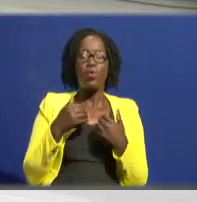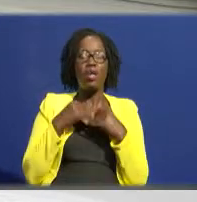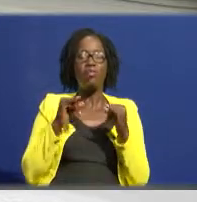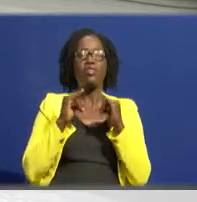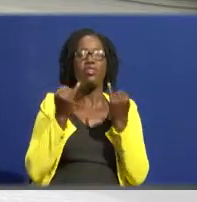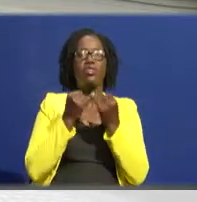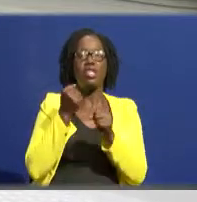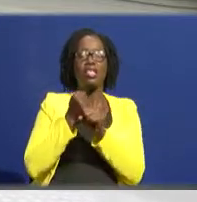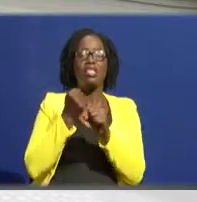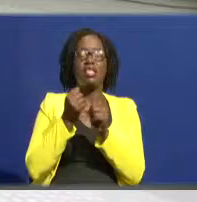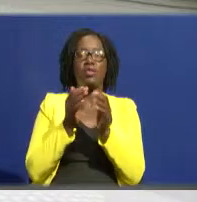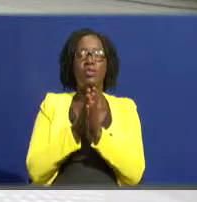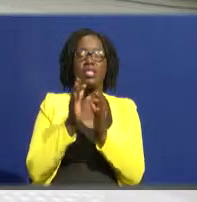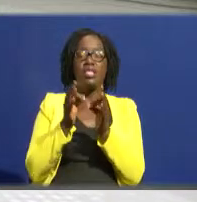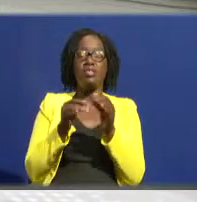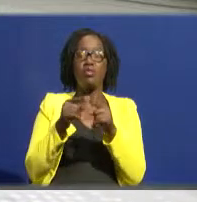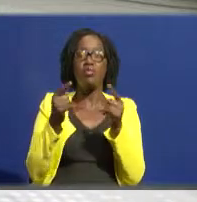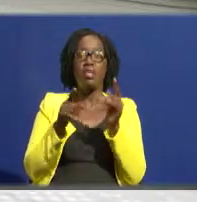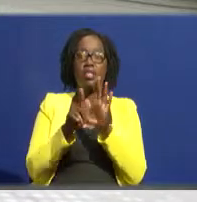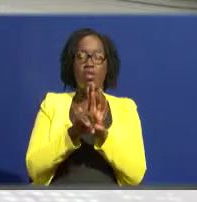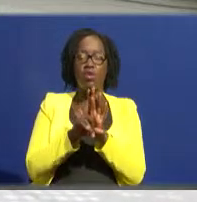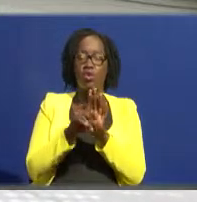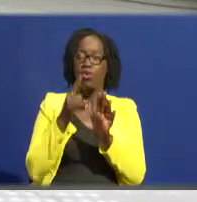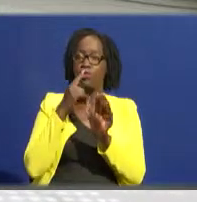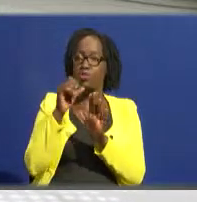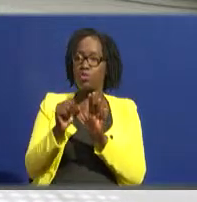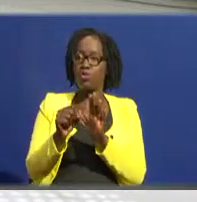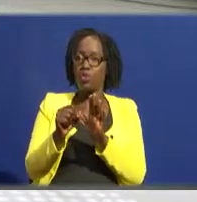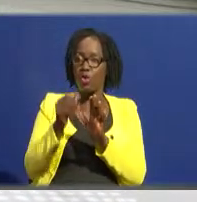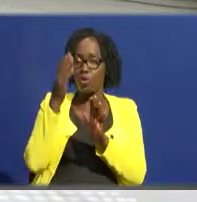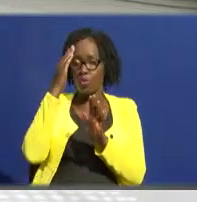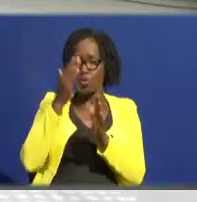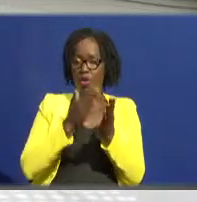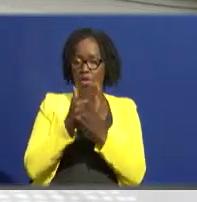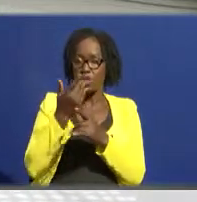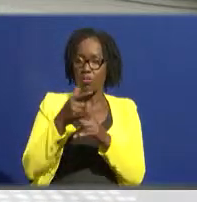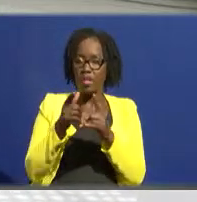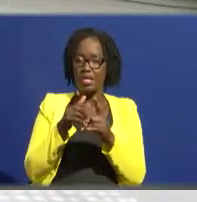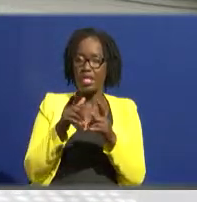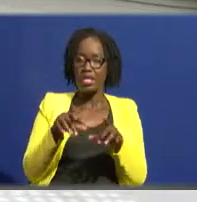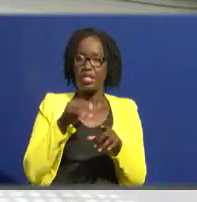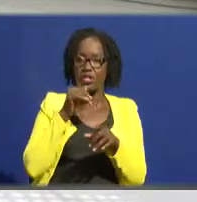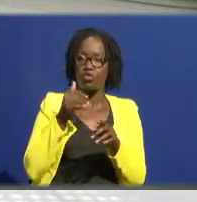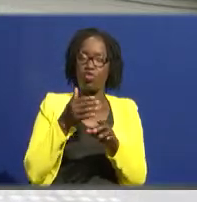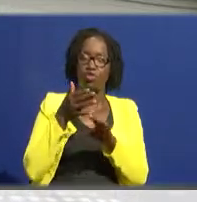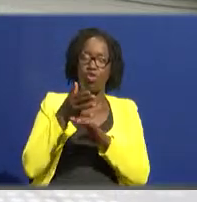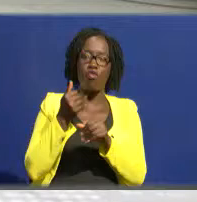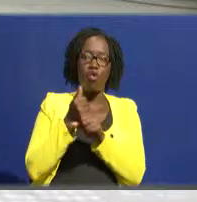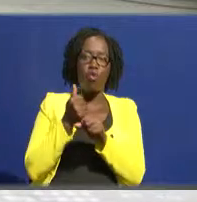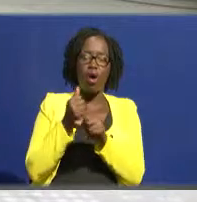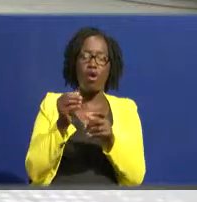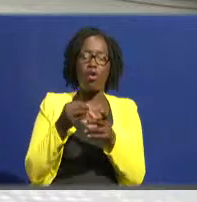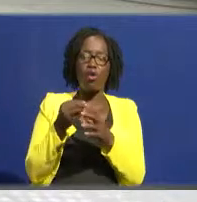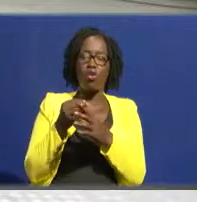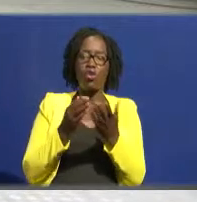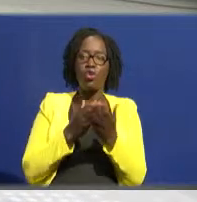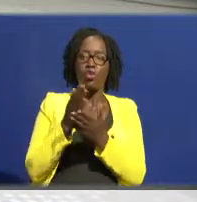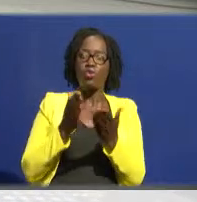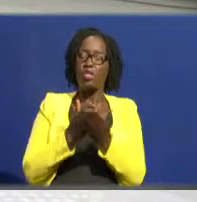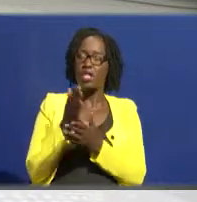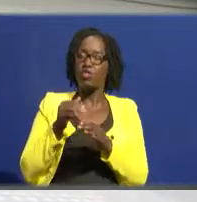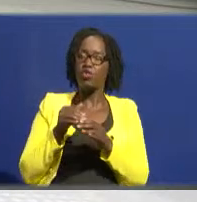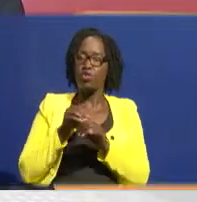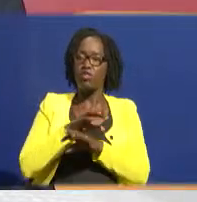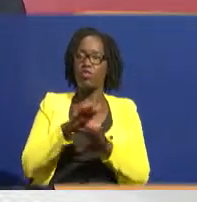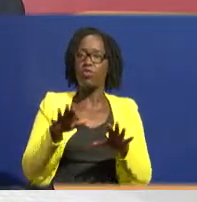institutions which deal with if you go against the law. So we know our rights, but let us not overwork or overuse our rights to influence